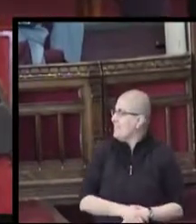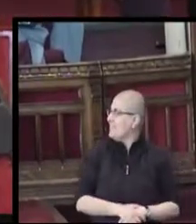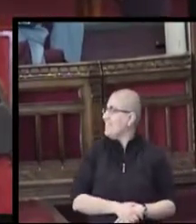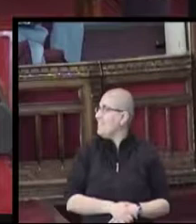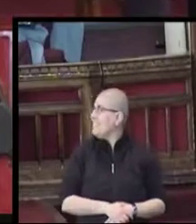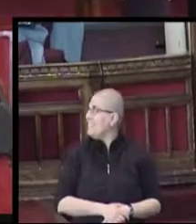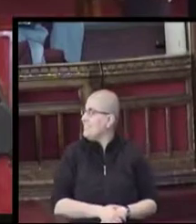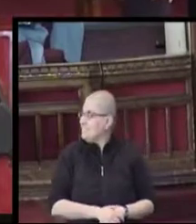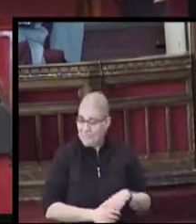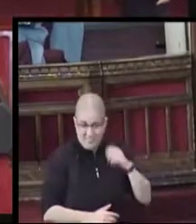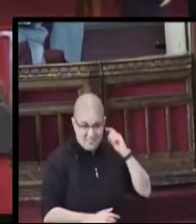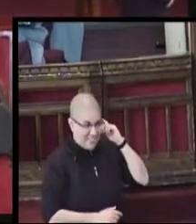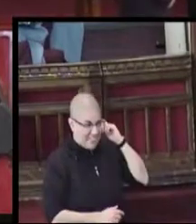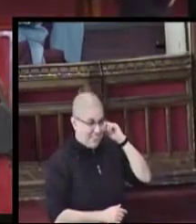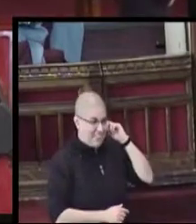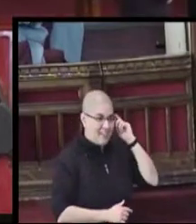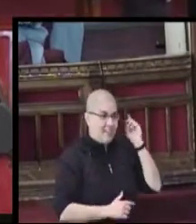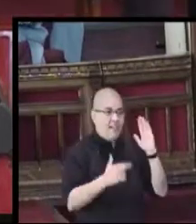Good rules for